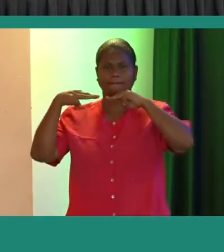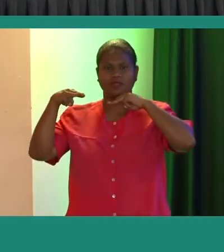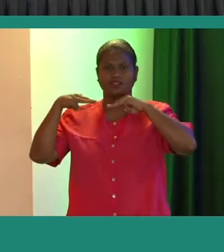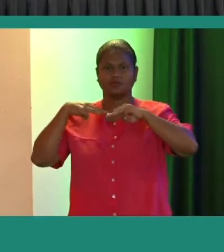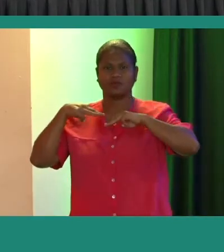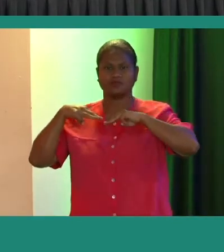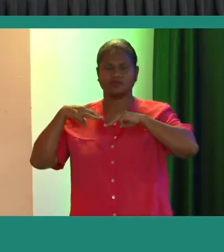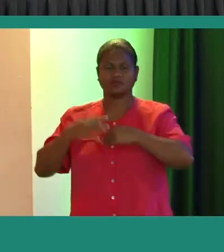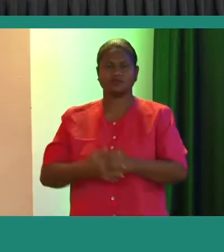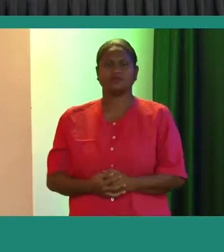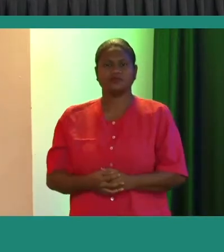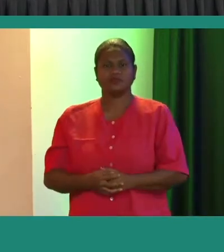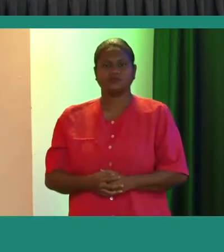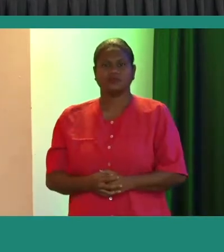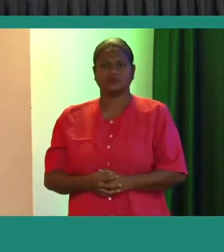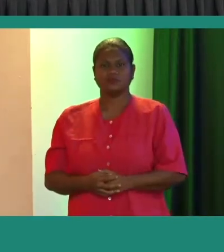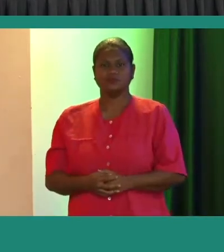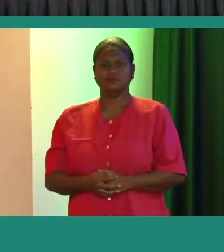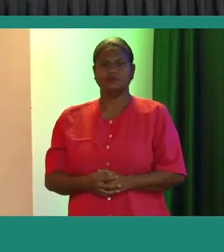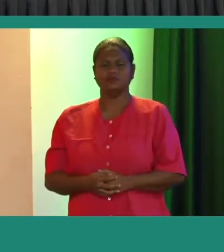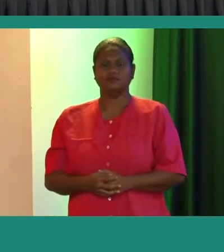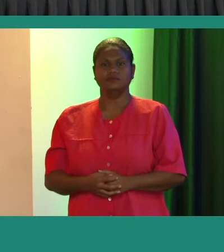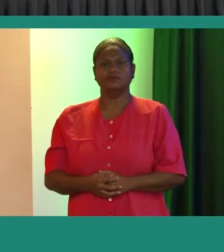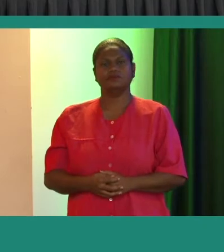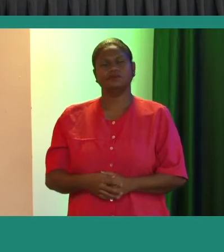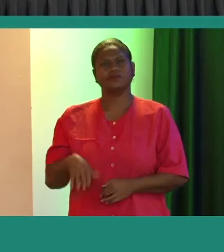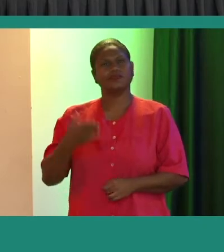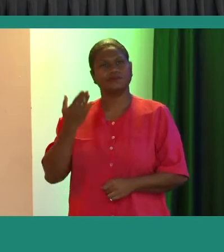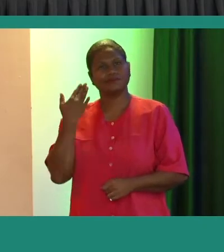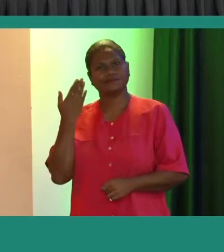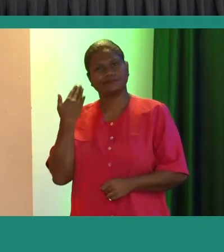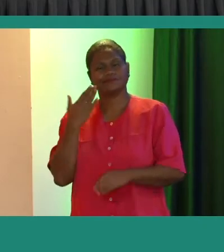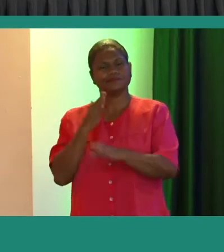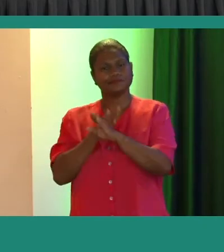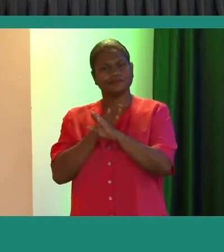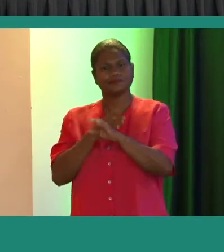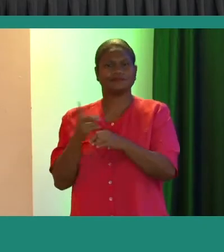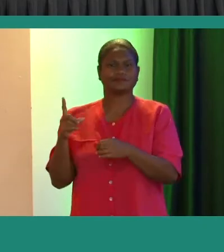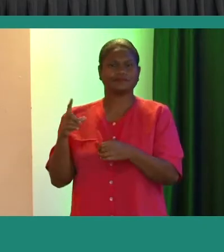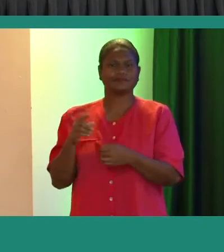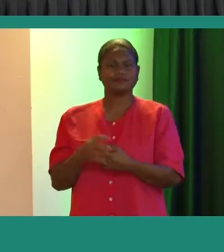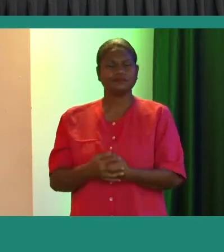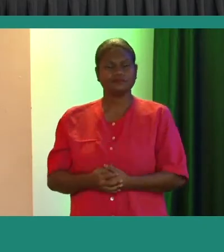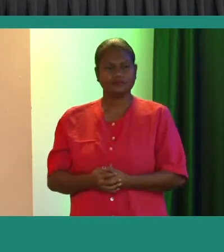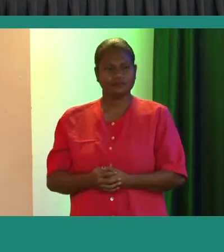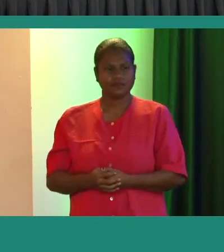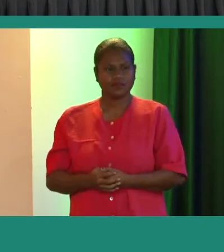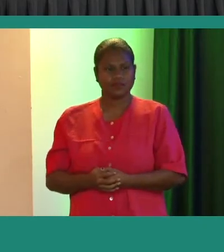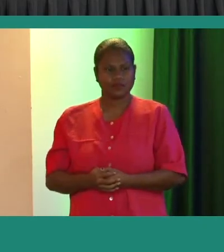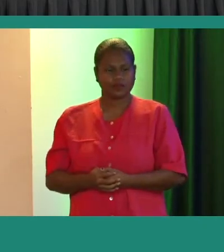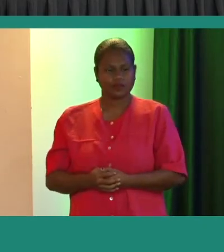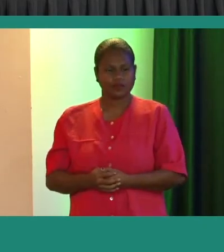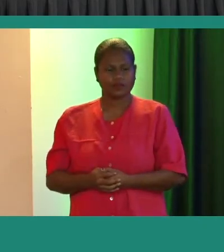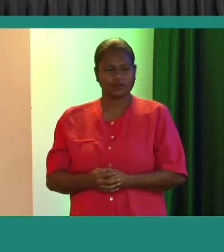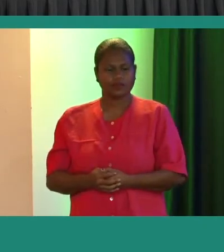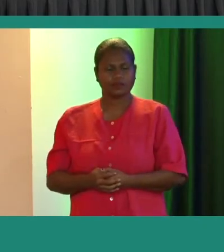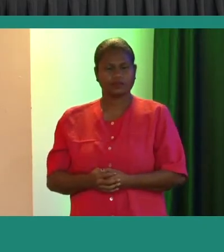known from our previous engagement, we've sort of